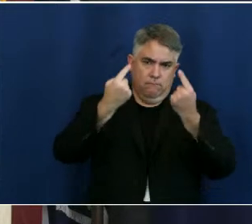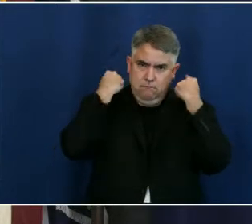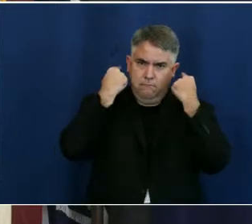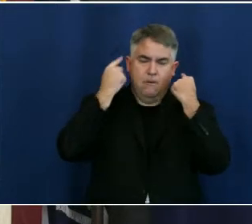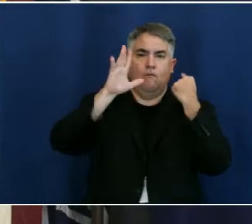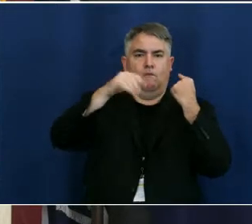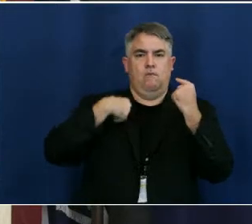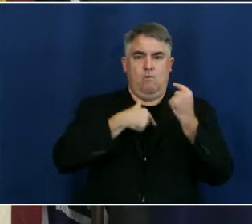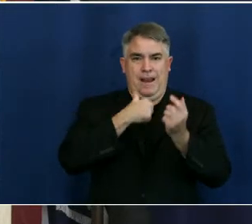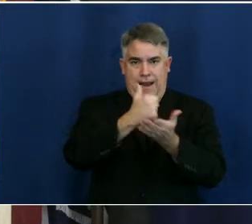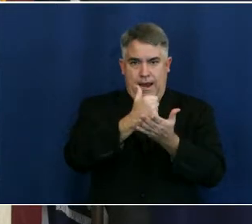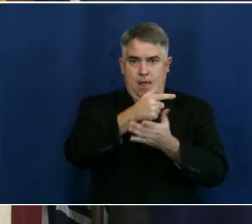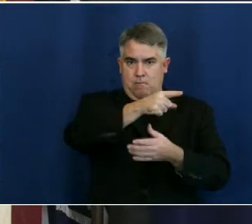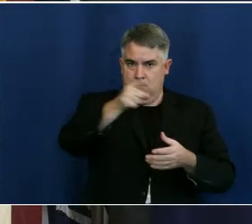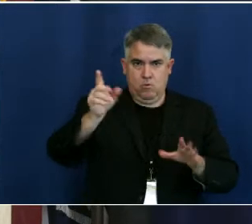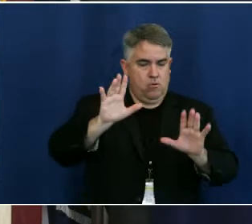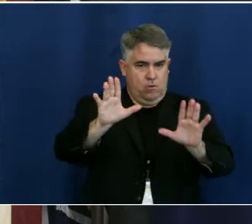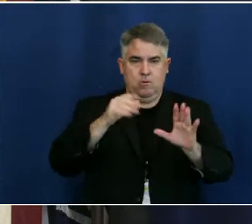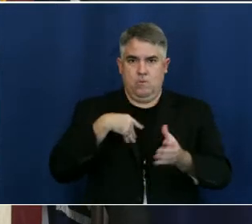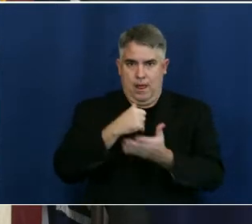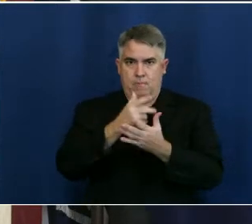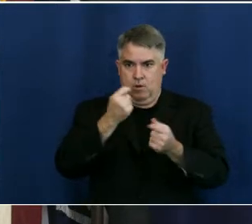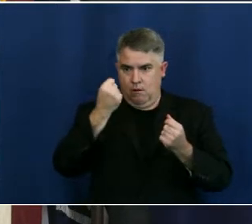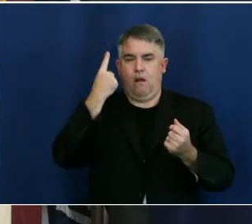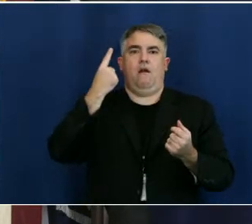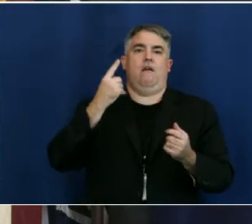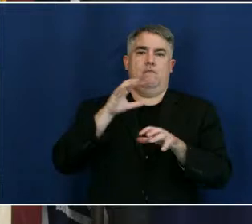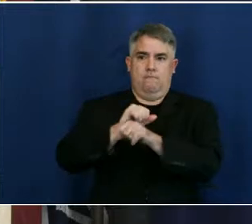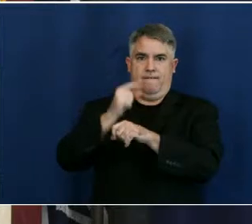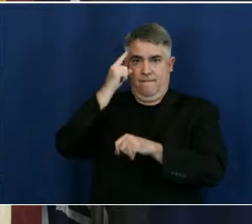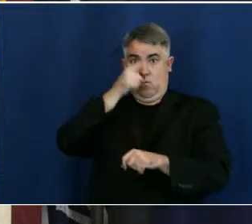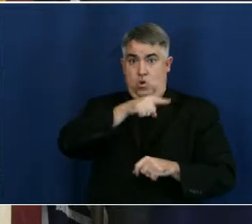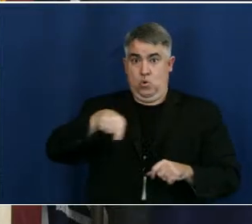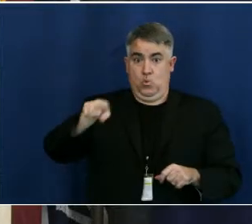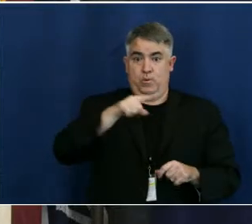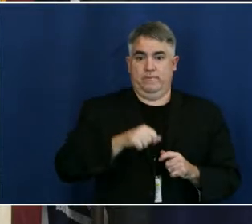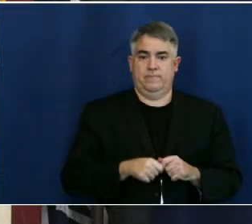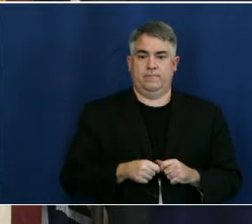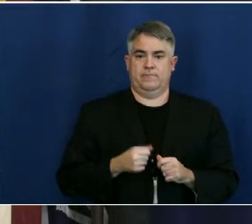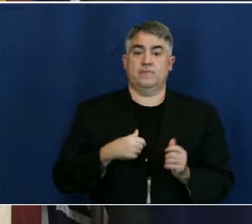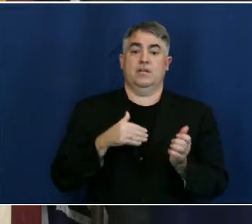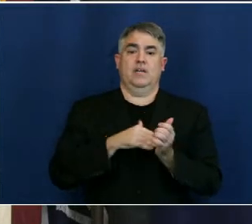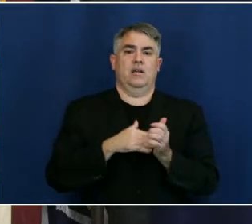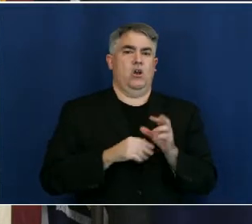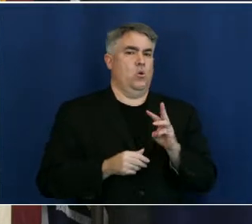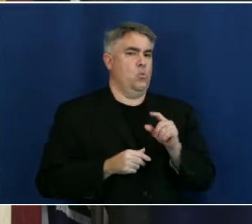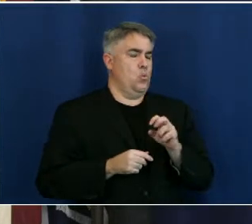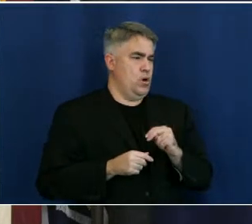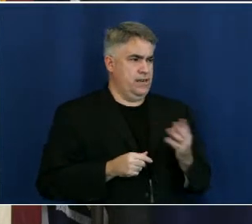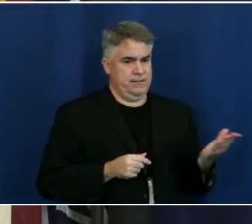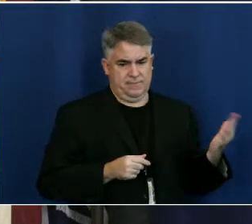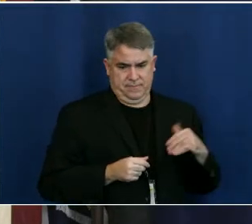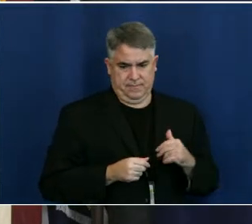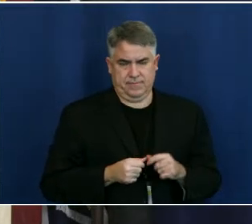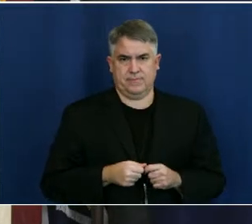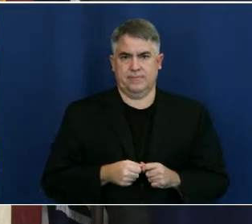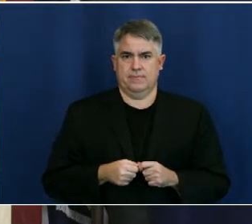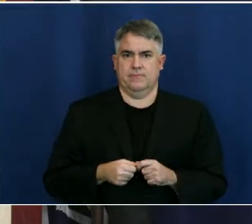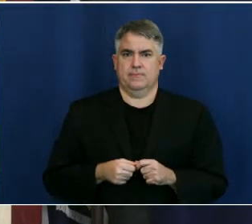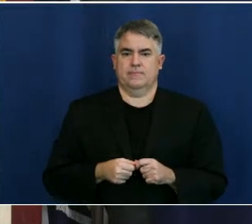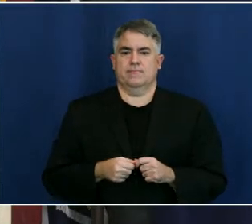me have Dr. Wooten address the first issue around the relationship with providers and vaccines, and then we'll have Supervisor